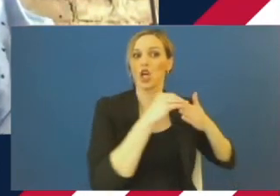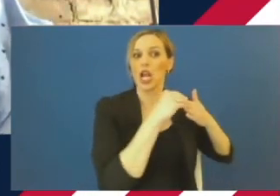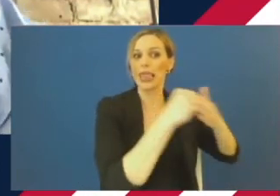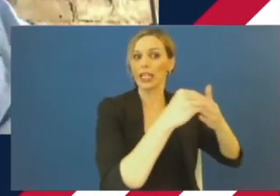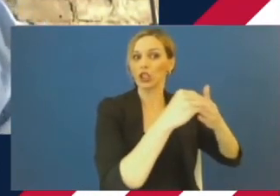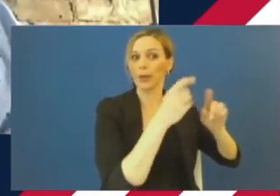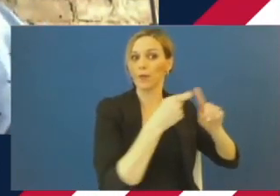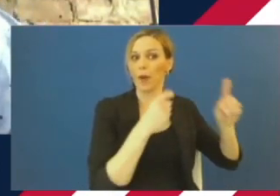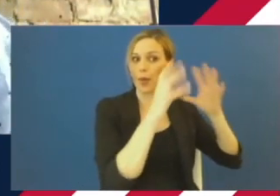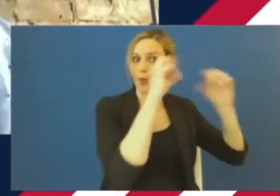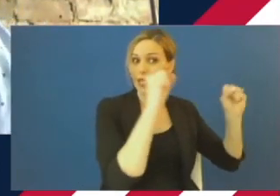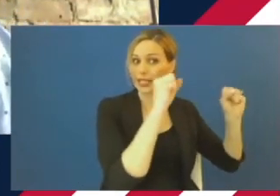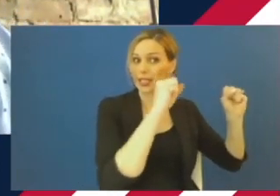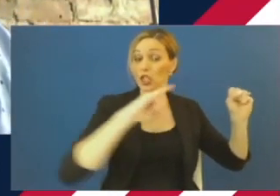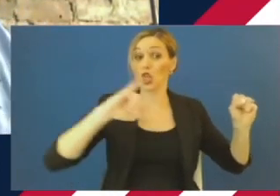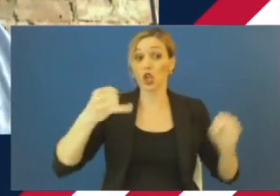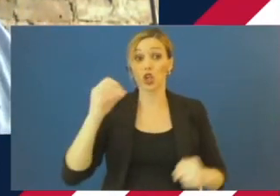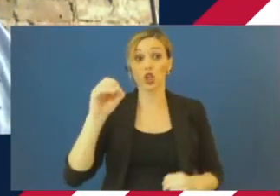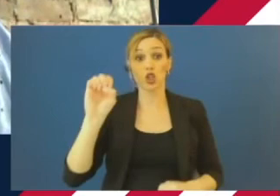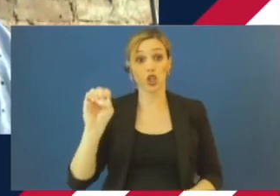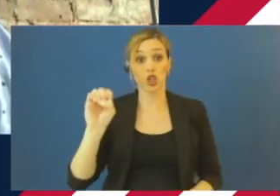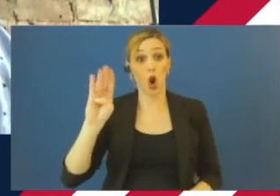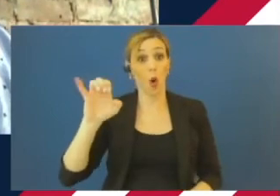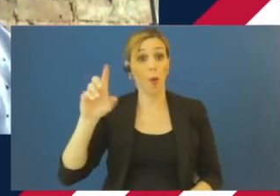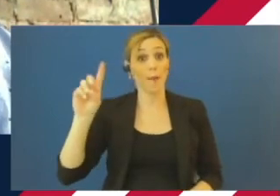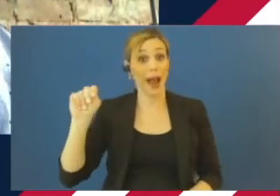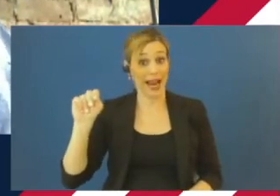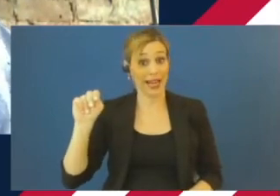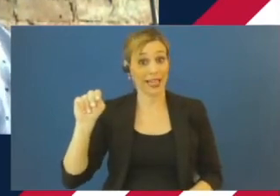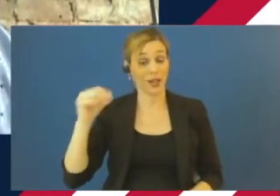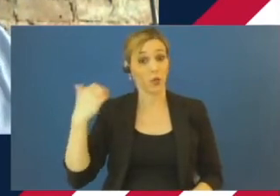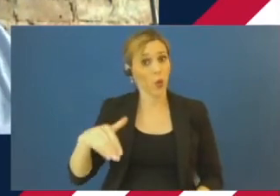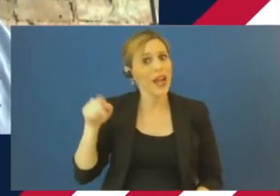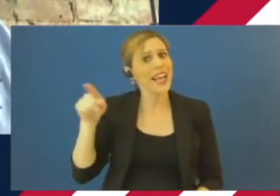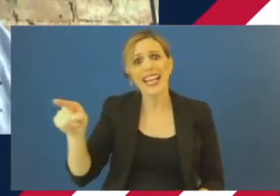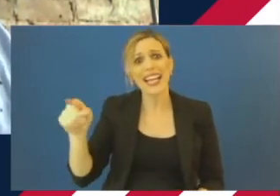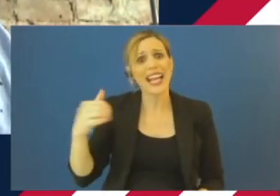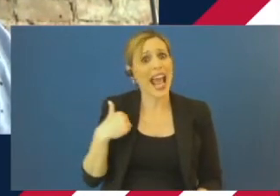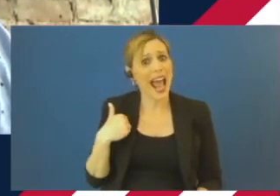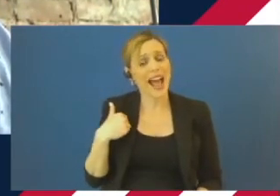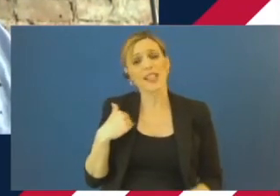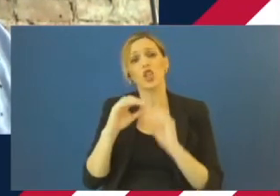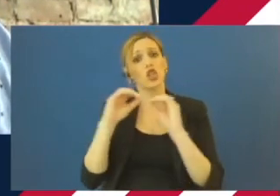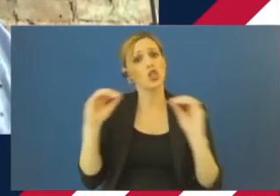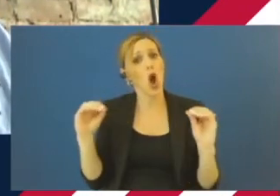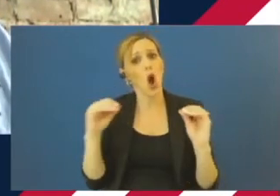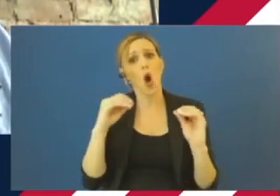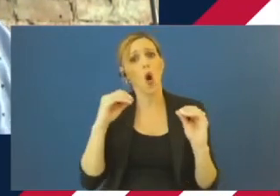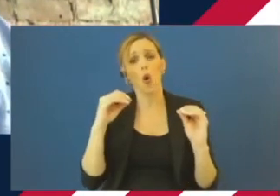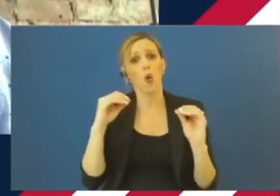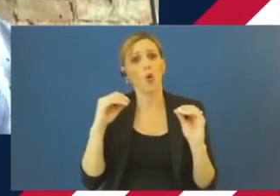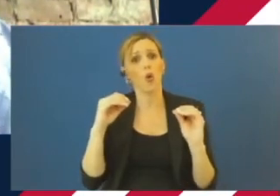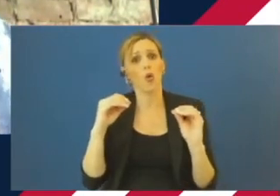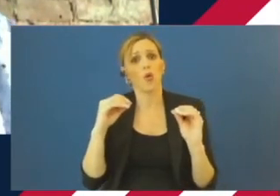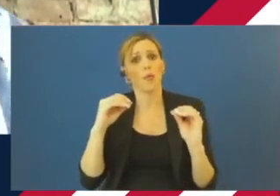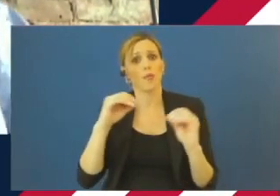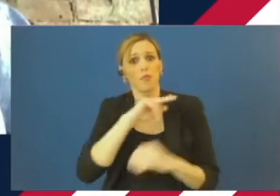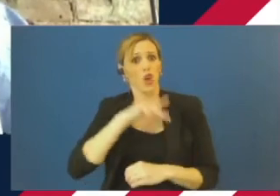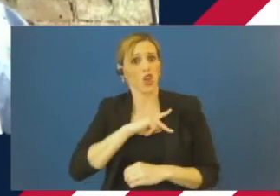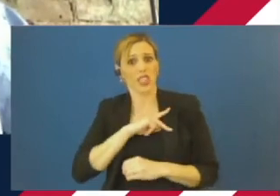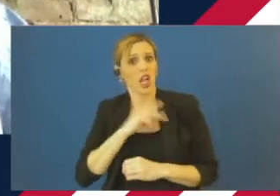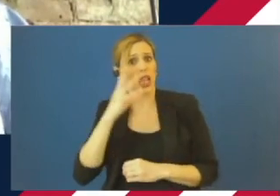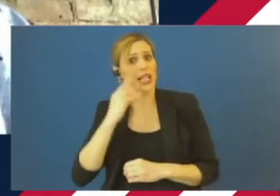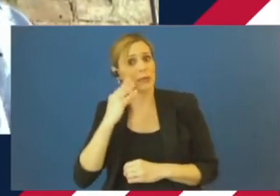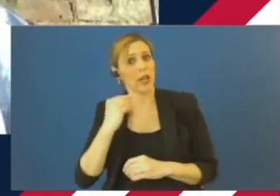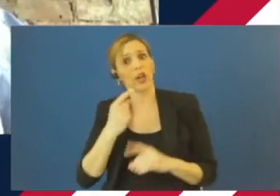specific reason. He has known tragedy and loss in his own personal life, and he has been able to transform it and move forward from